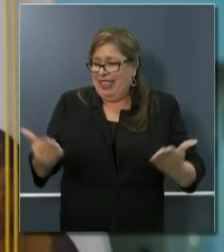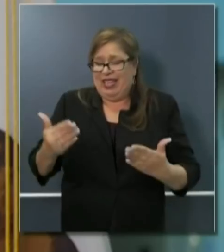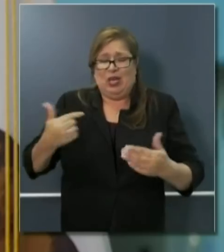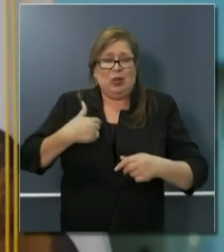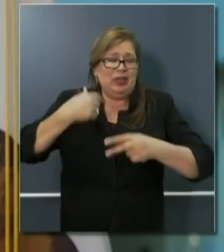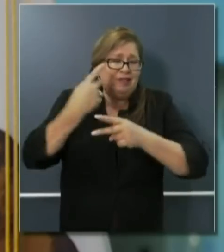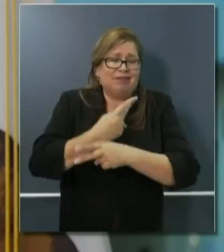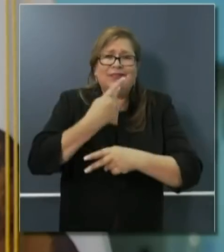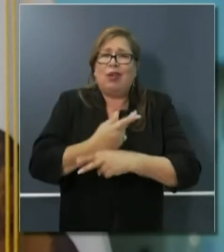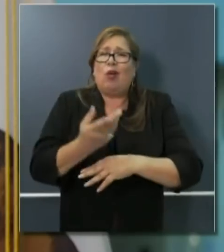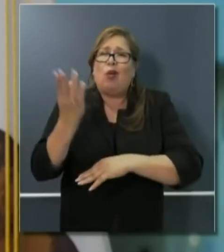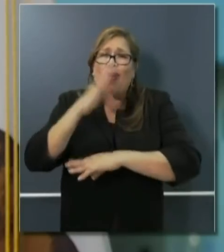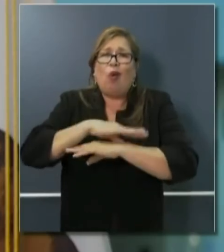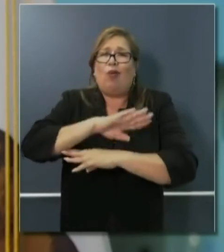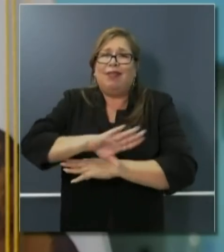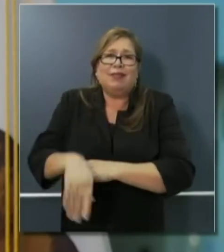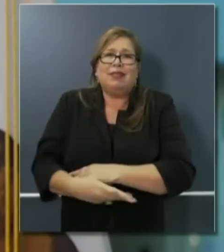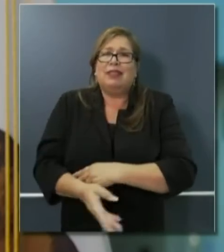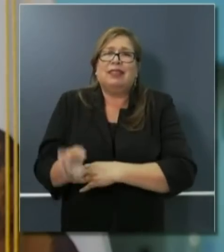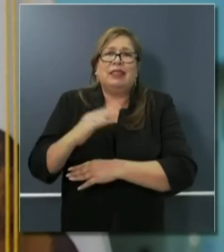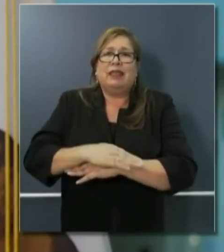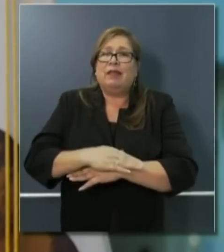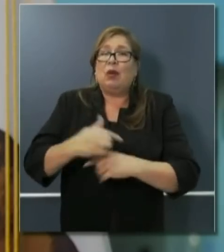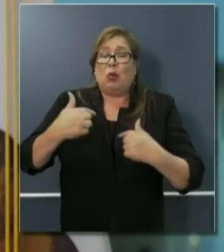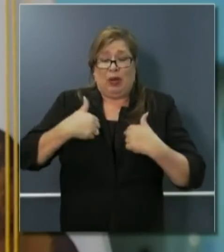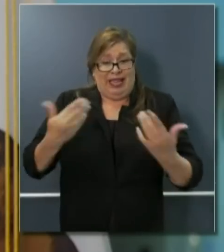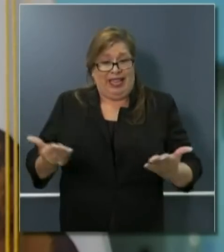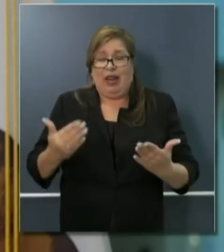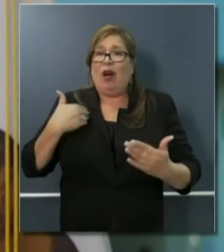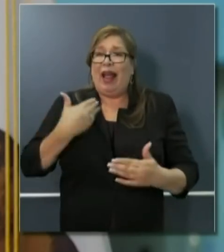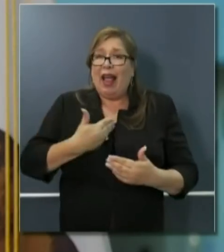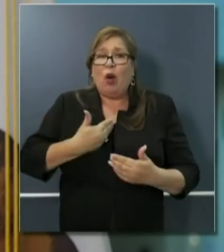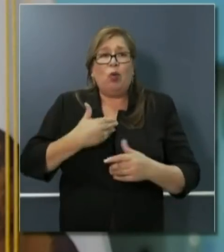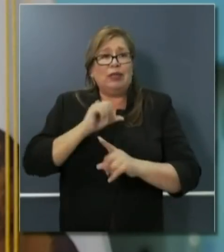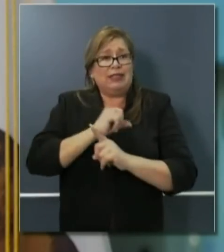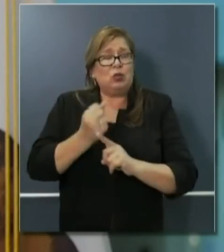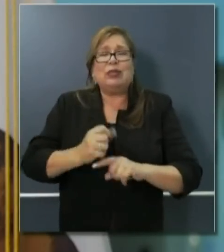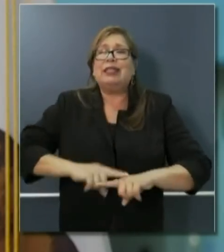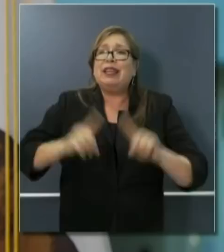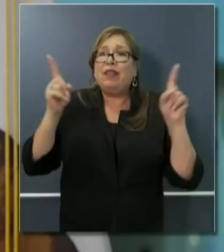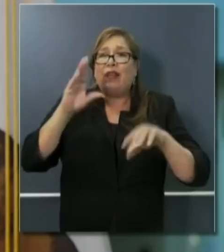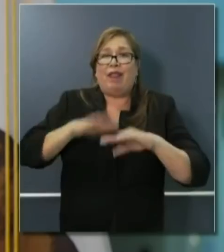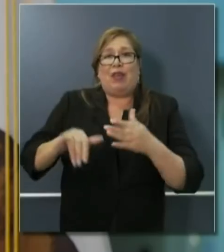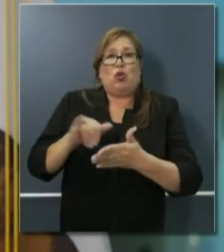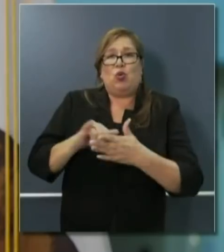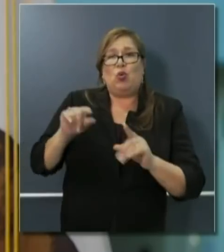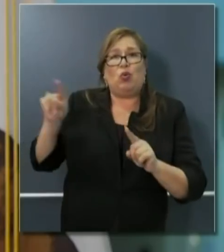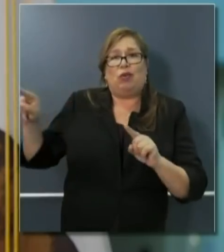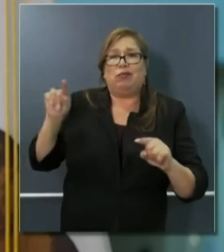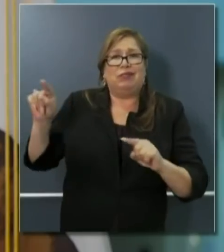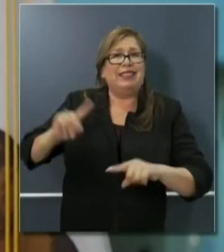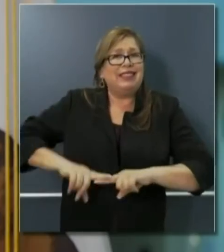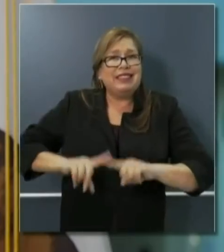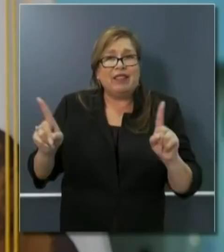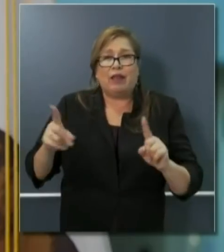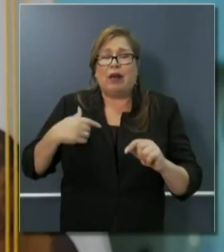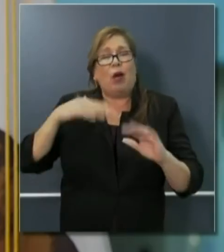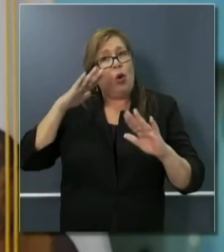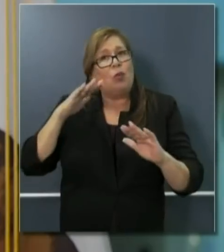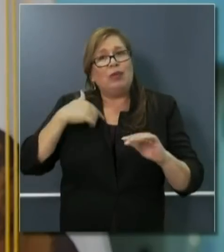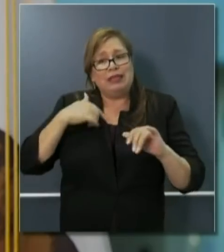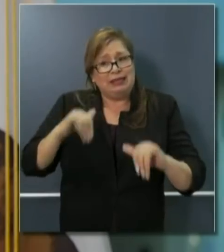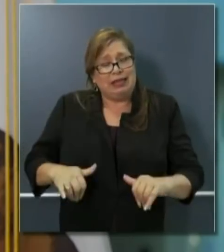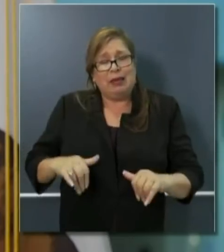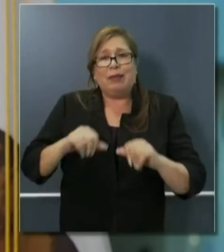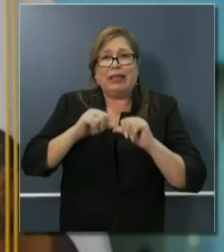We are a completely different place than the state of New York. I want to just begin with that. And I hope we continue to be, but